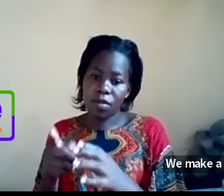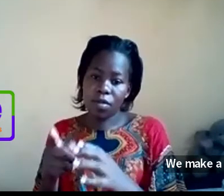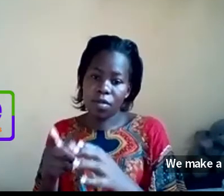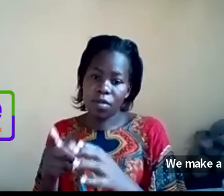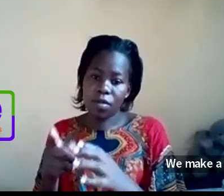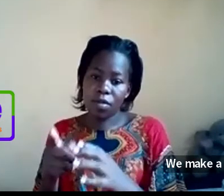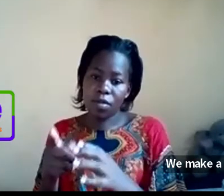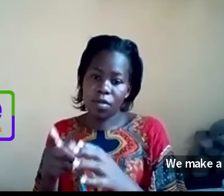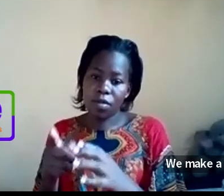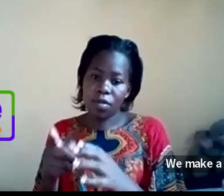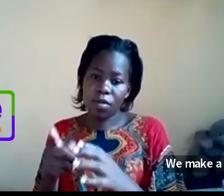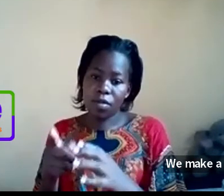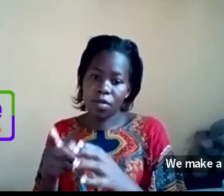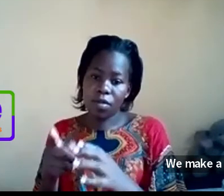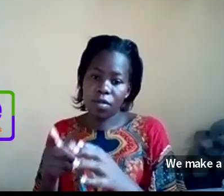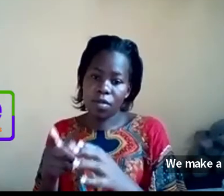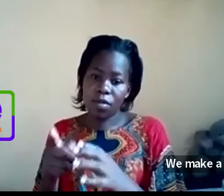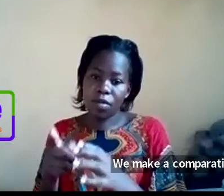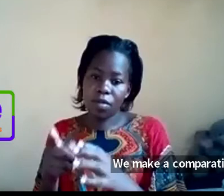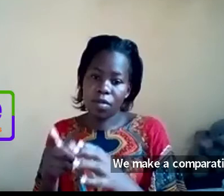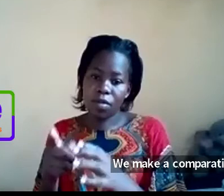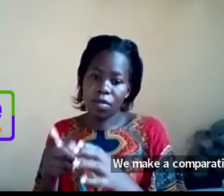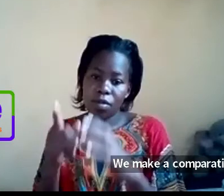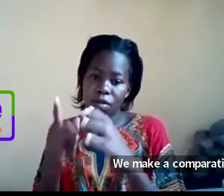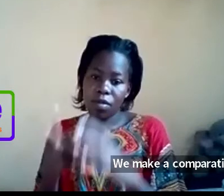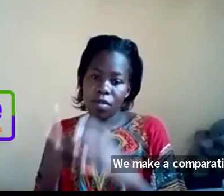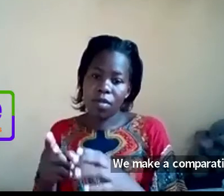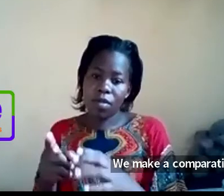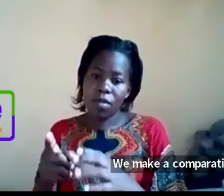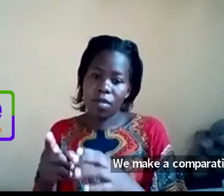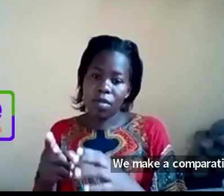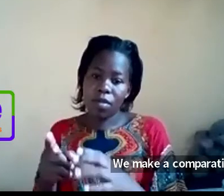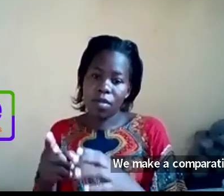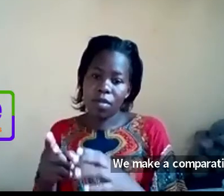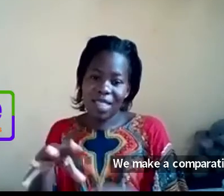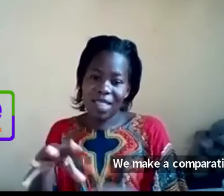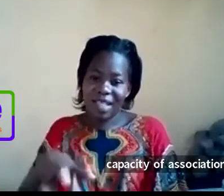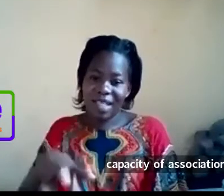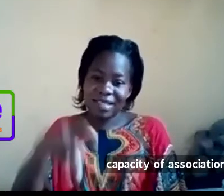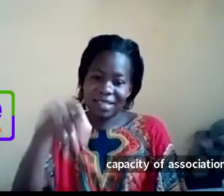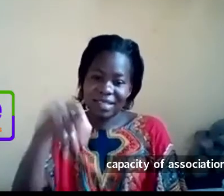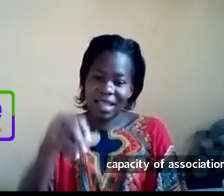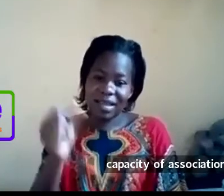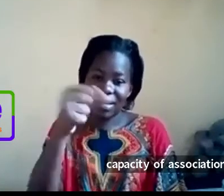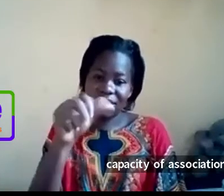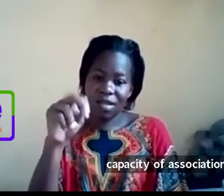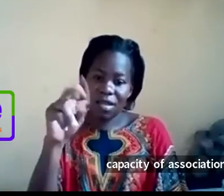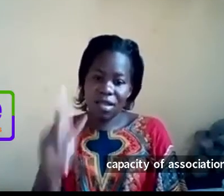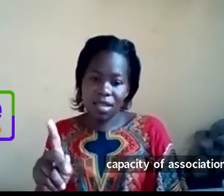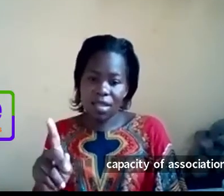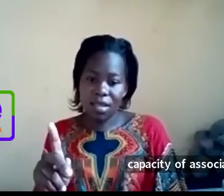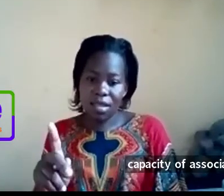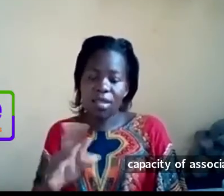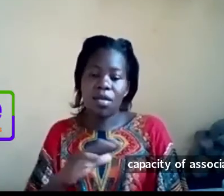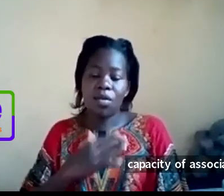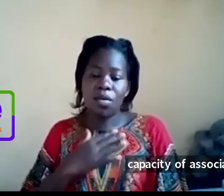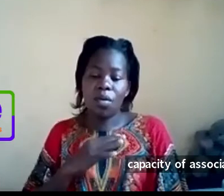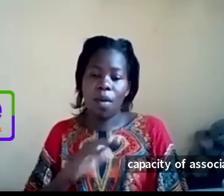association is in this cooperative. The other association is also in this cooperative. And we are building products, new